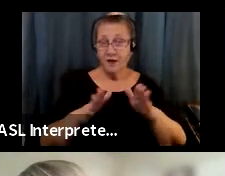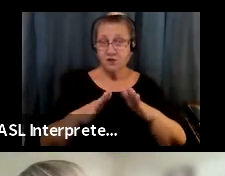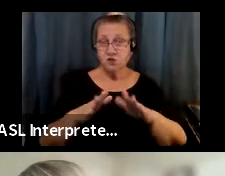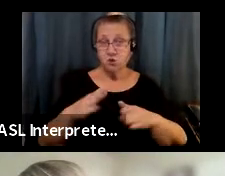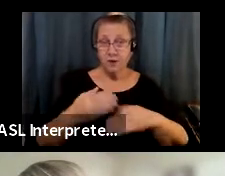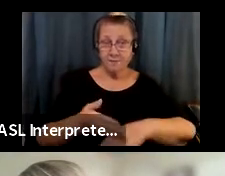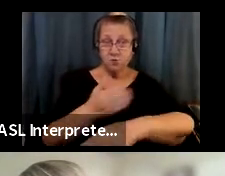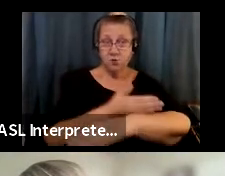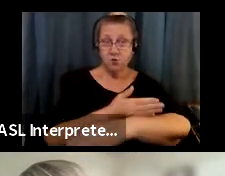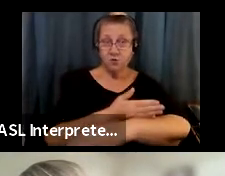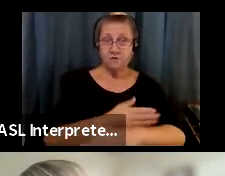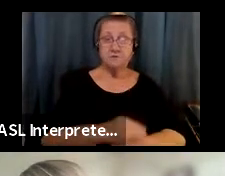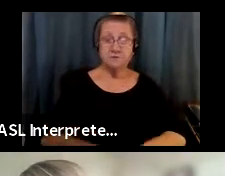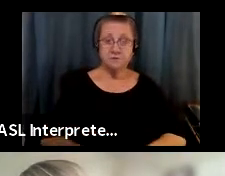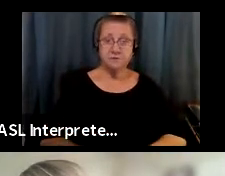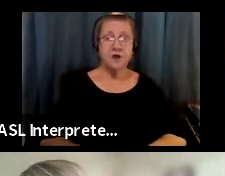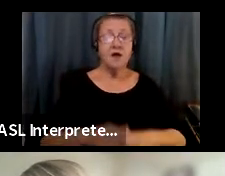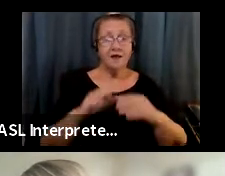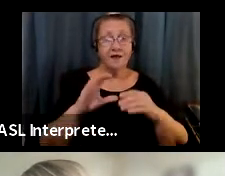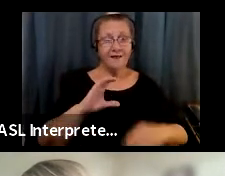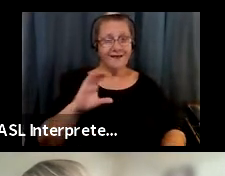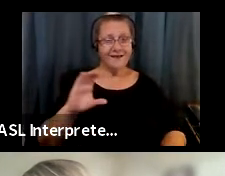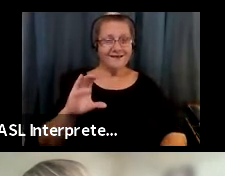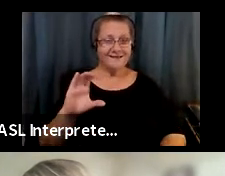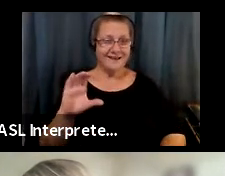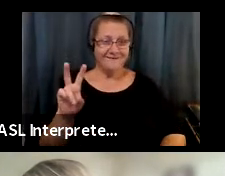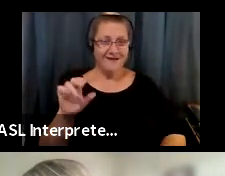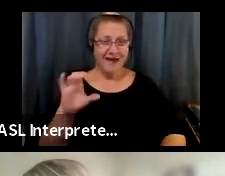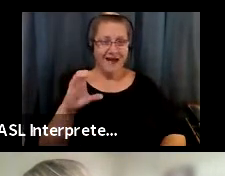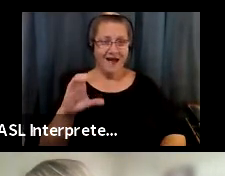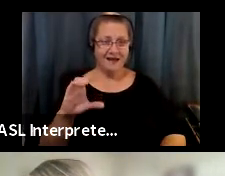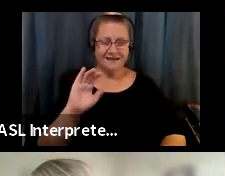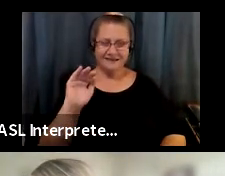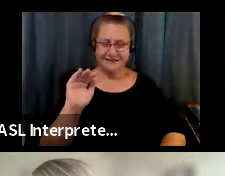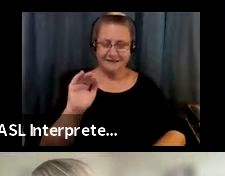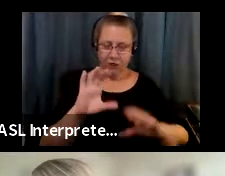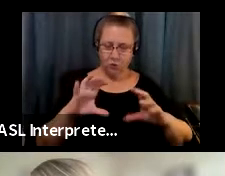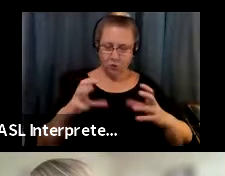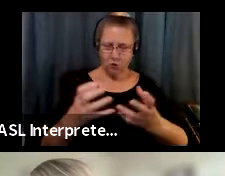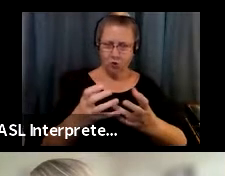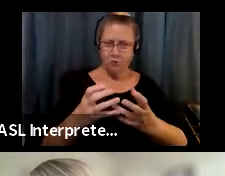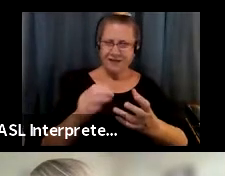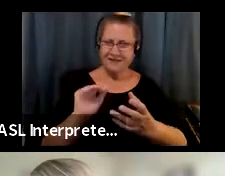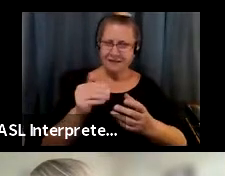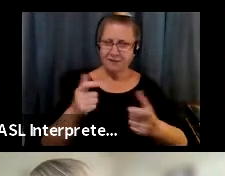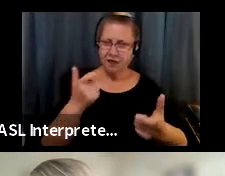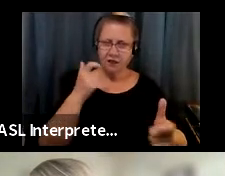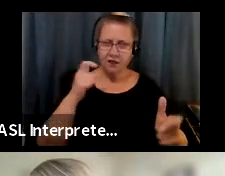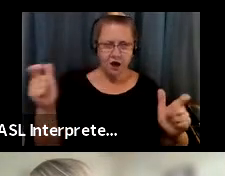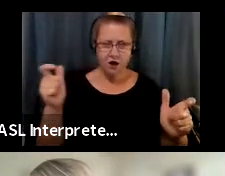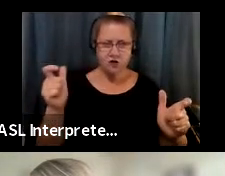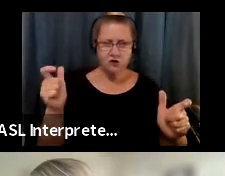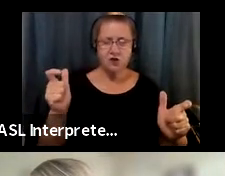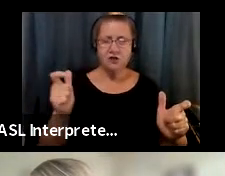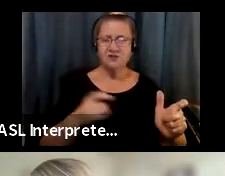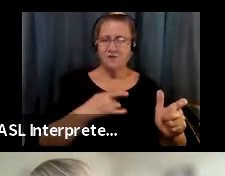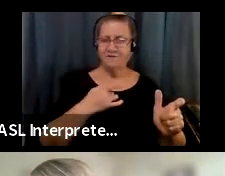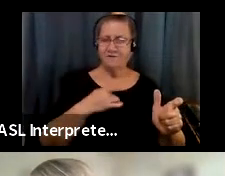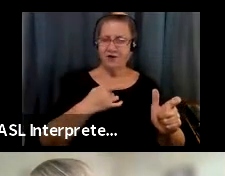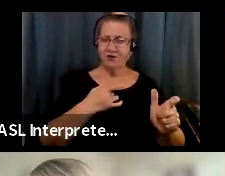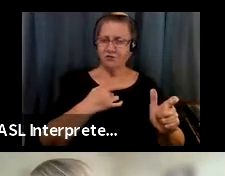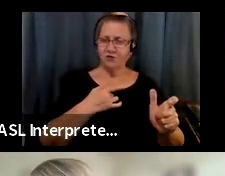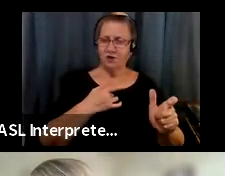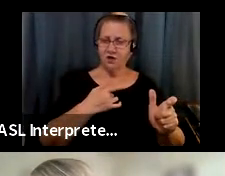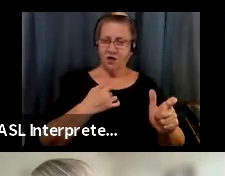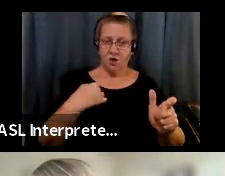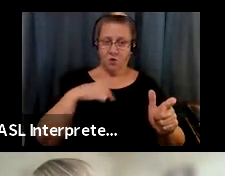others have mentioned, the committee did seem prohibitively large, and that probably contributed to a sense among a lot that we were